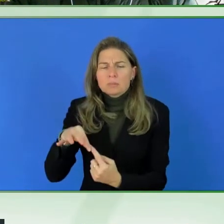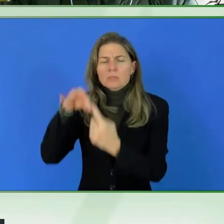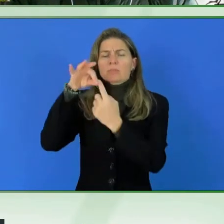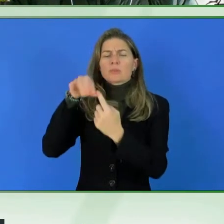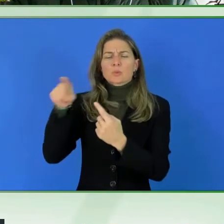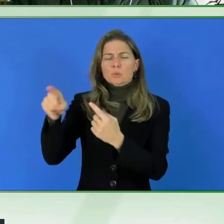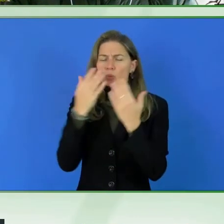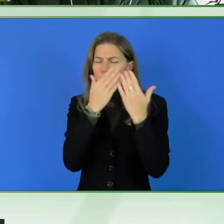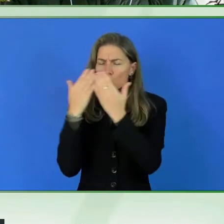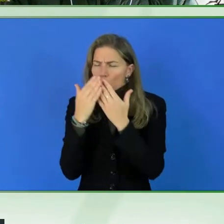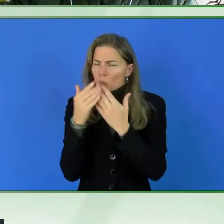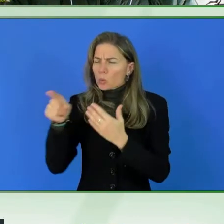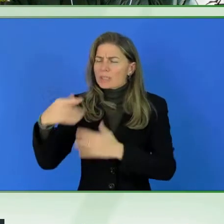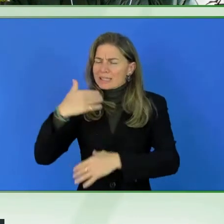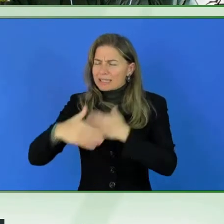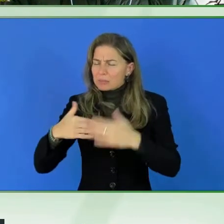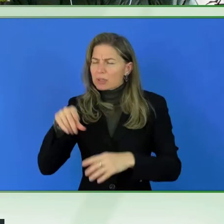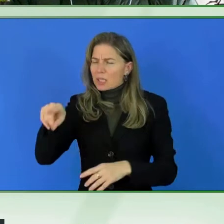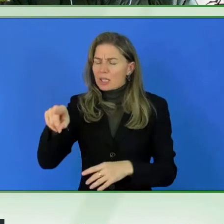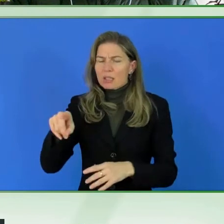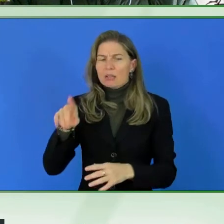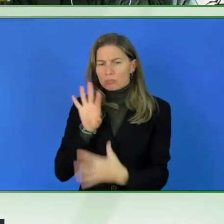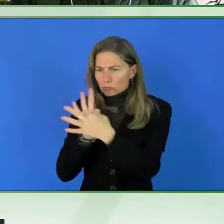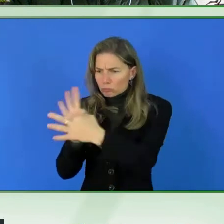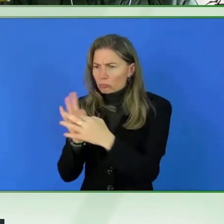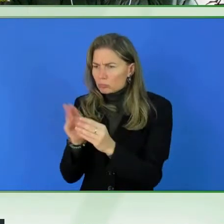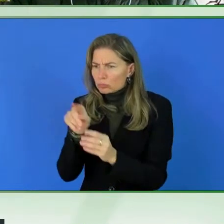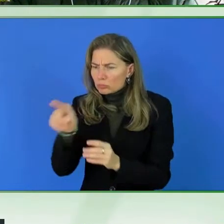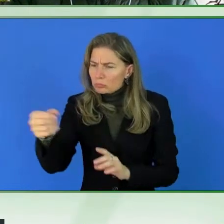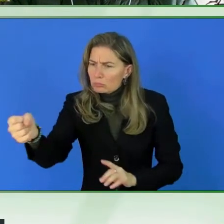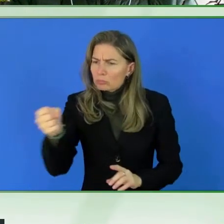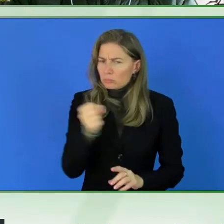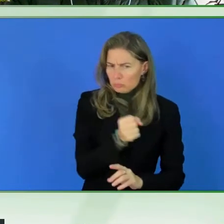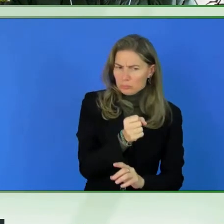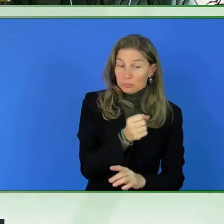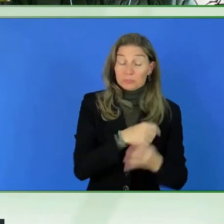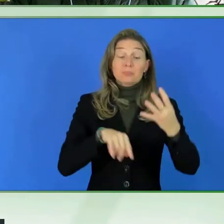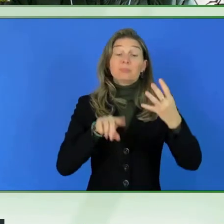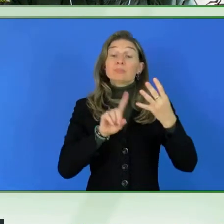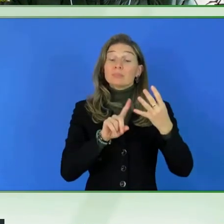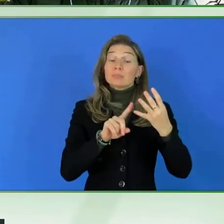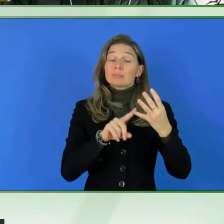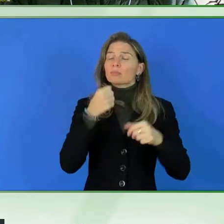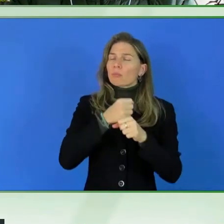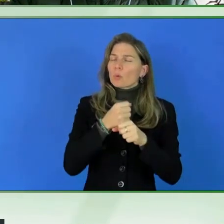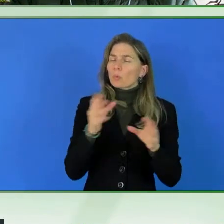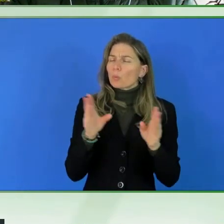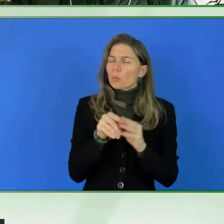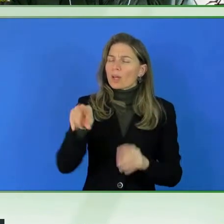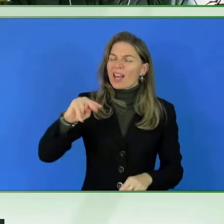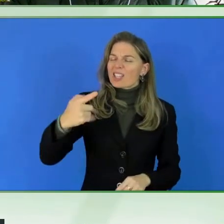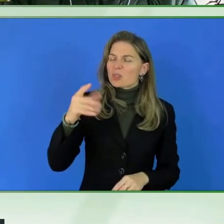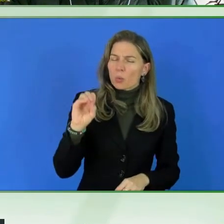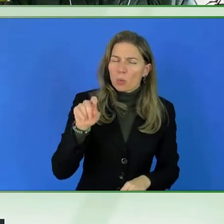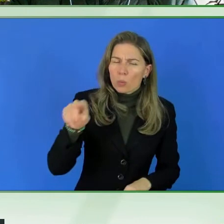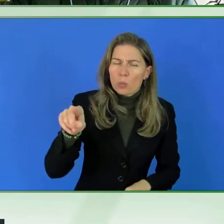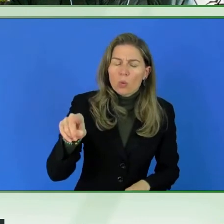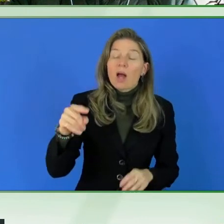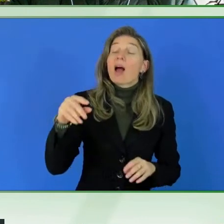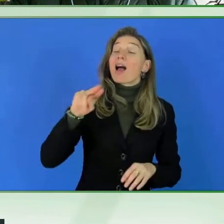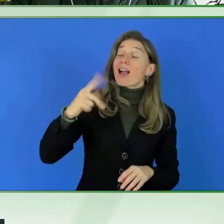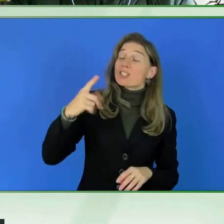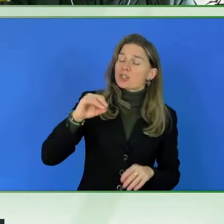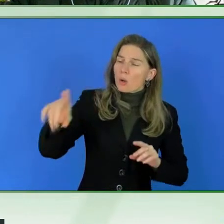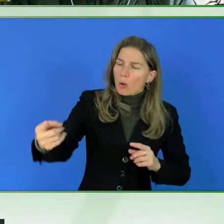The third one is network with NGO and third party for forum, conference for mutual sharing and learning, and